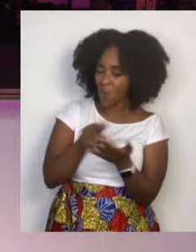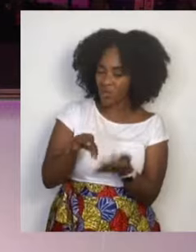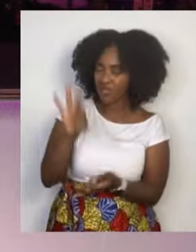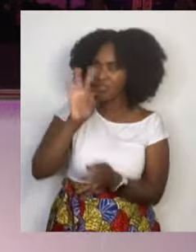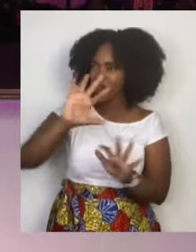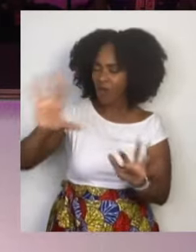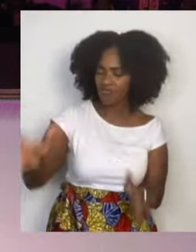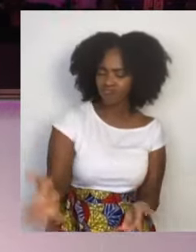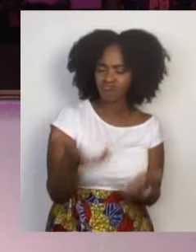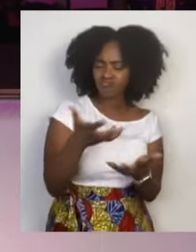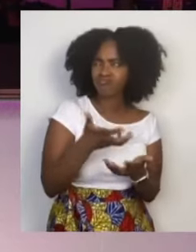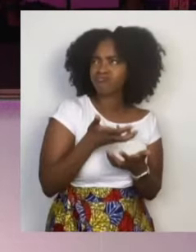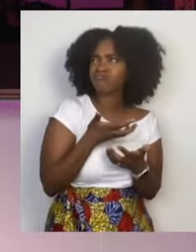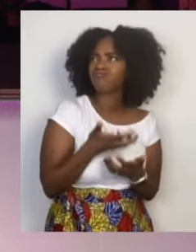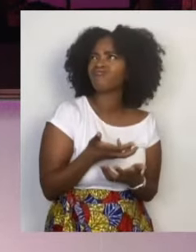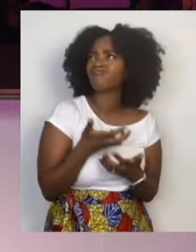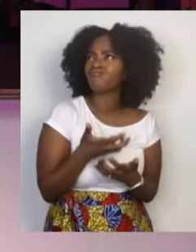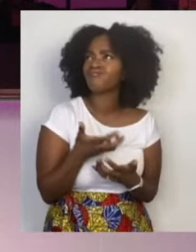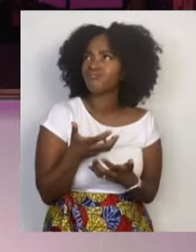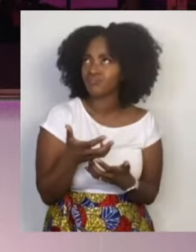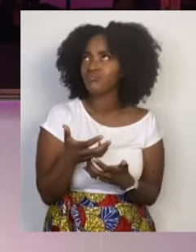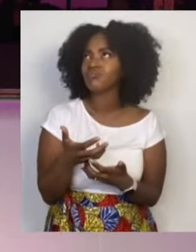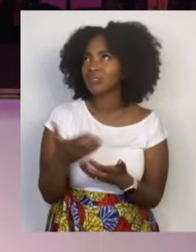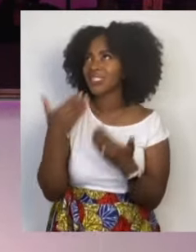That the heaviness will be lifted.